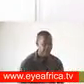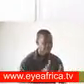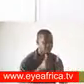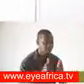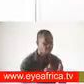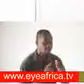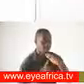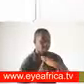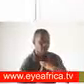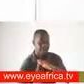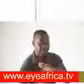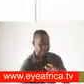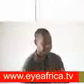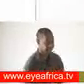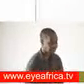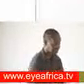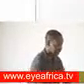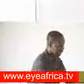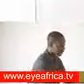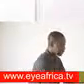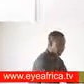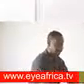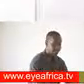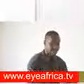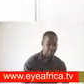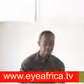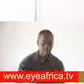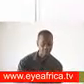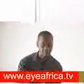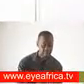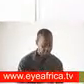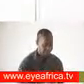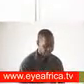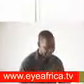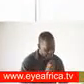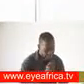qualities because there are different types of letters that we have.